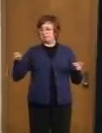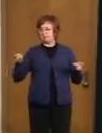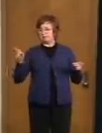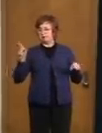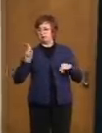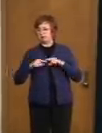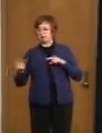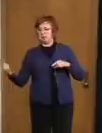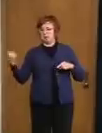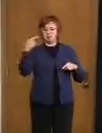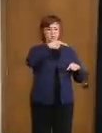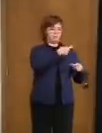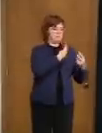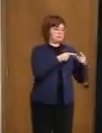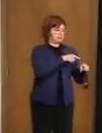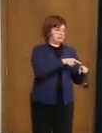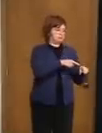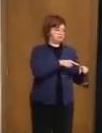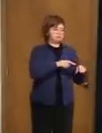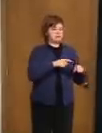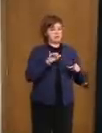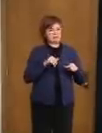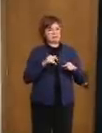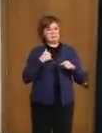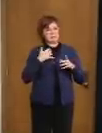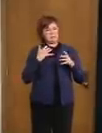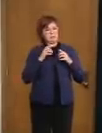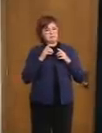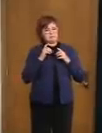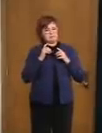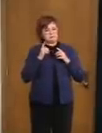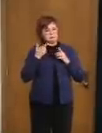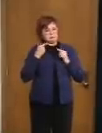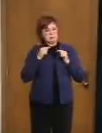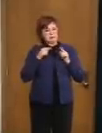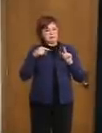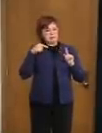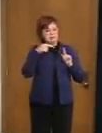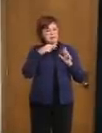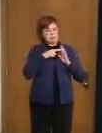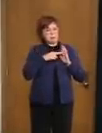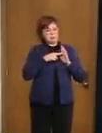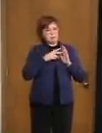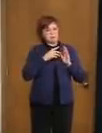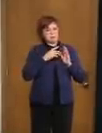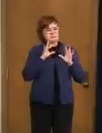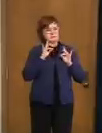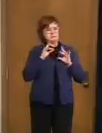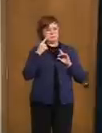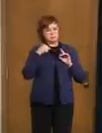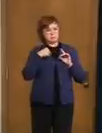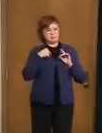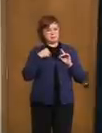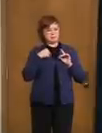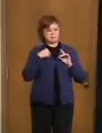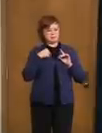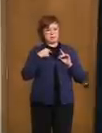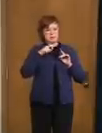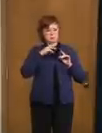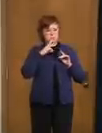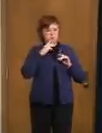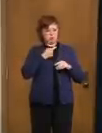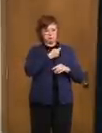the month, and I don't know when we'll be there. But that's a measure that we have discussed. Yeah, I mean, the